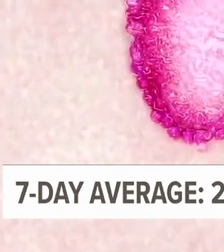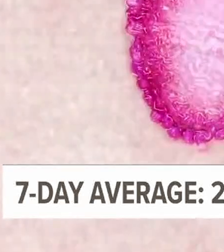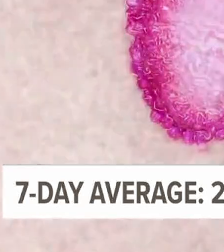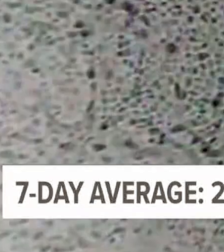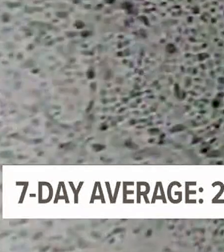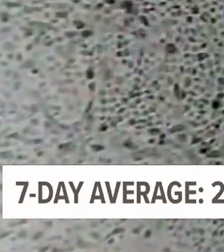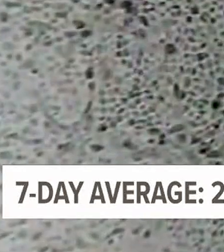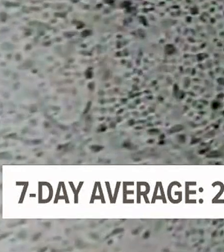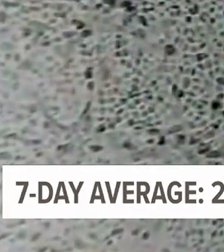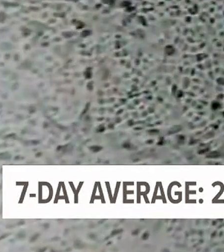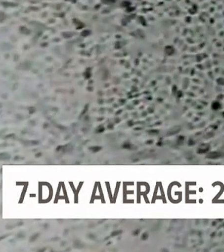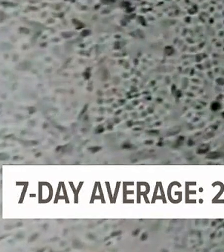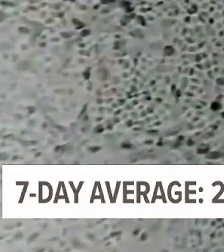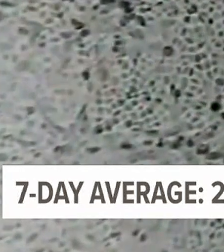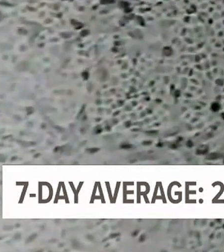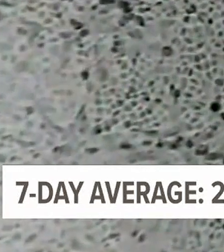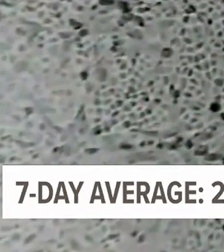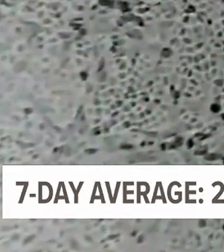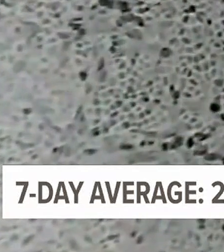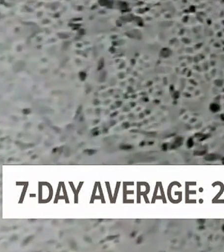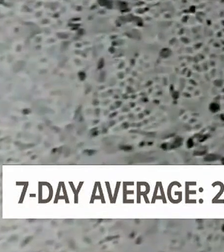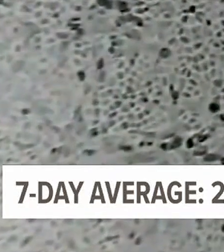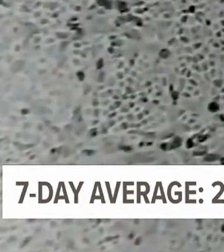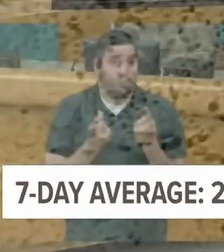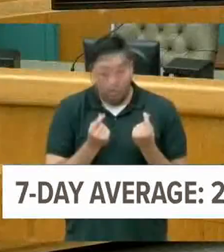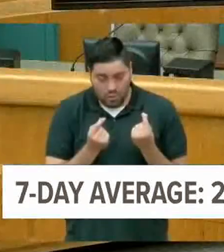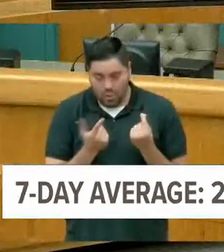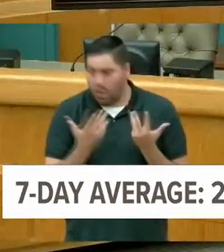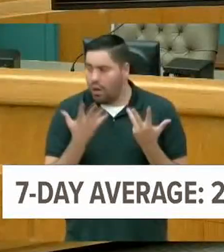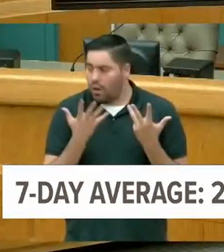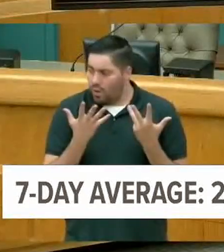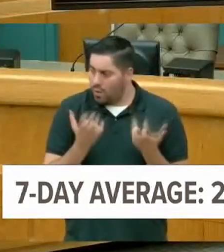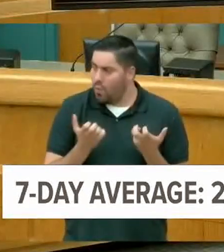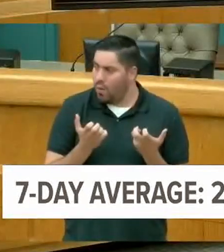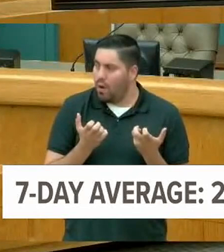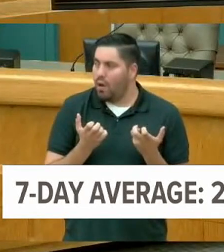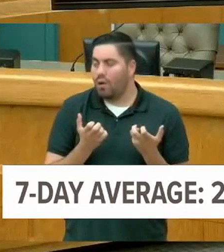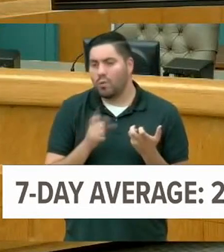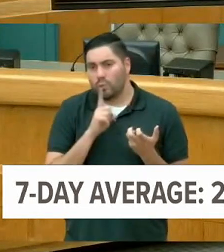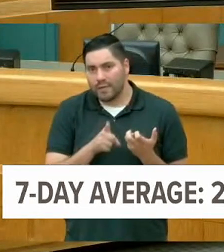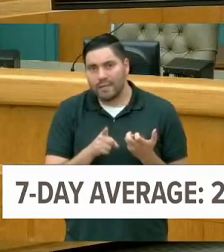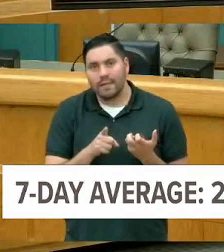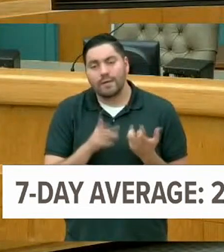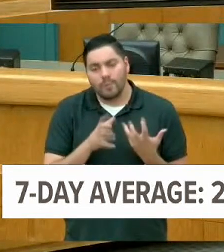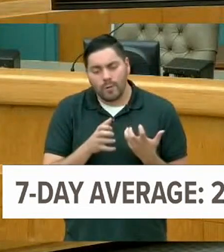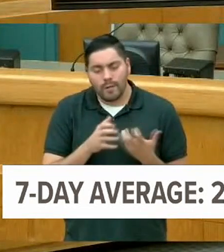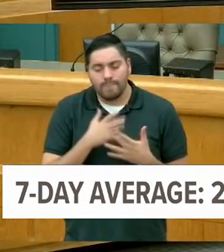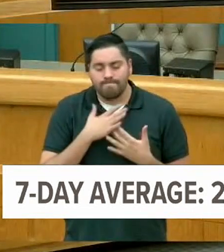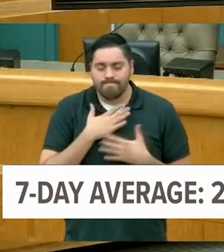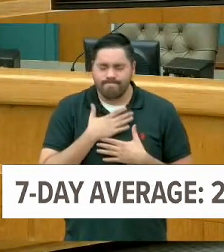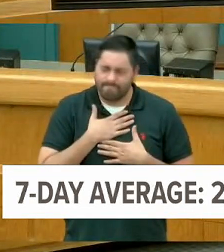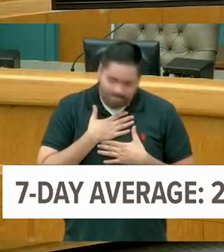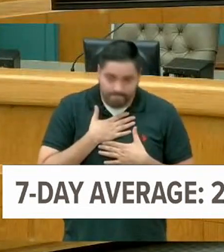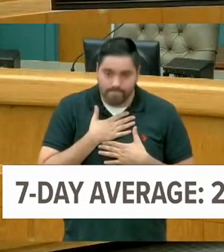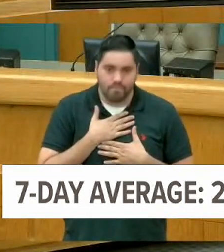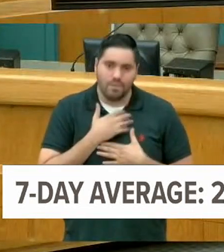COVID-related deaths one of those being a local doctor. My deepest condolences to